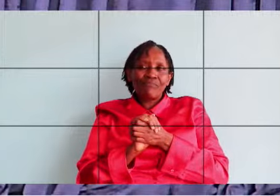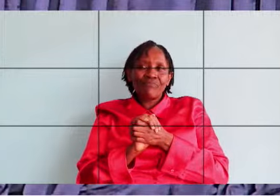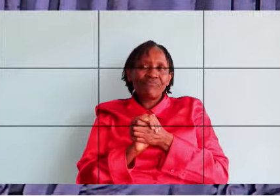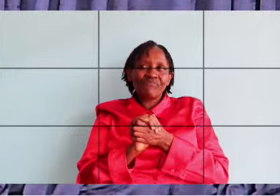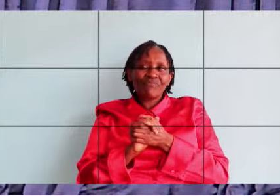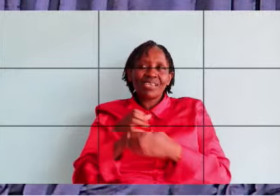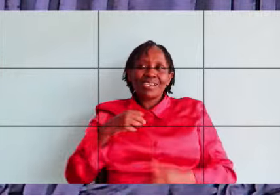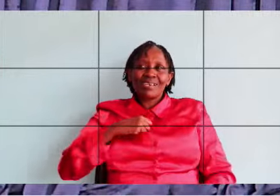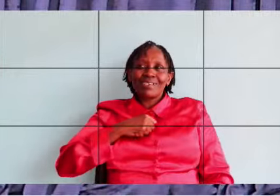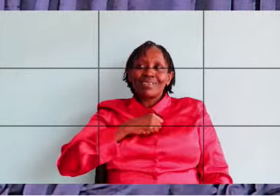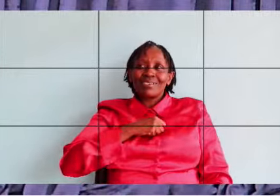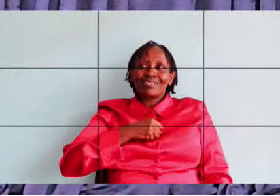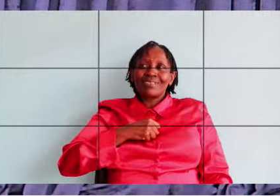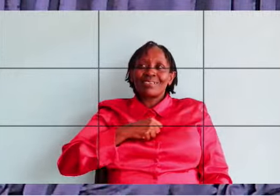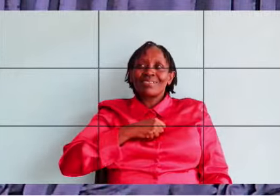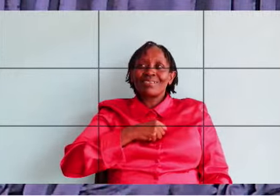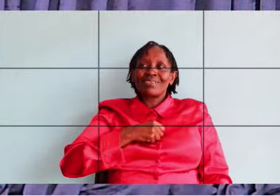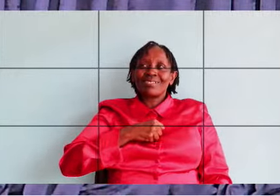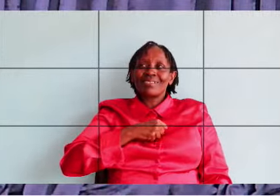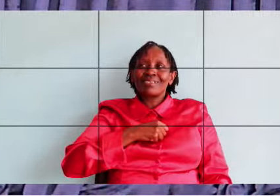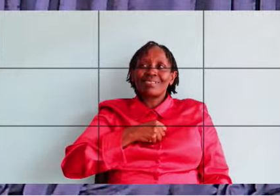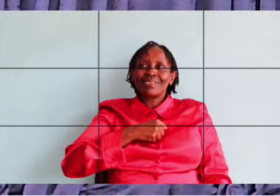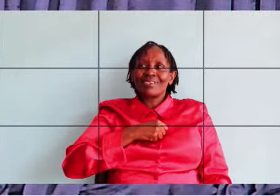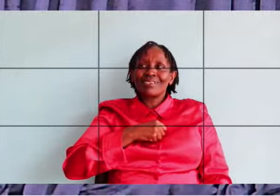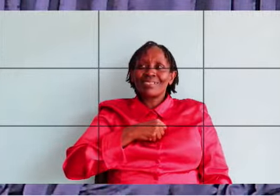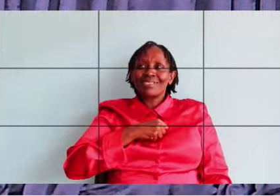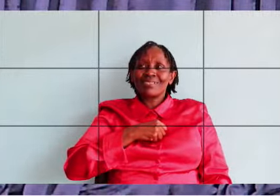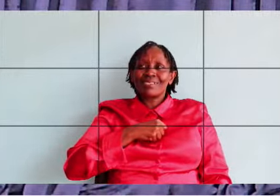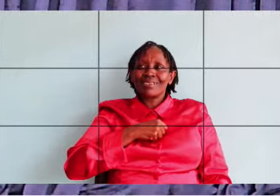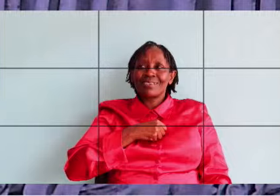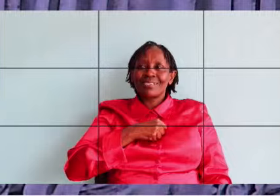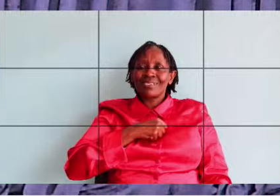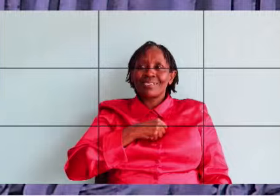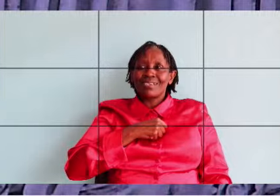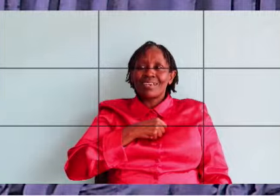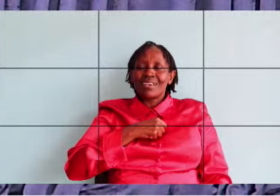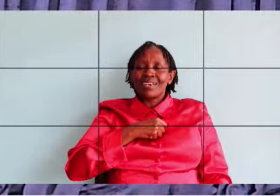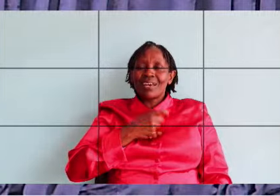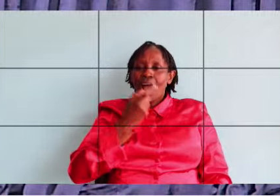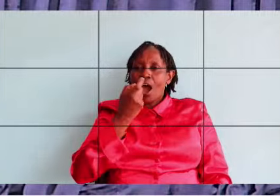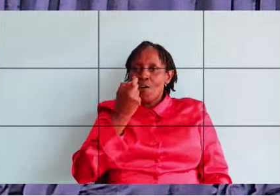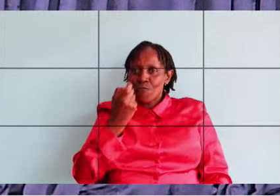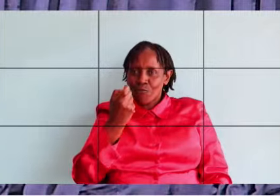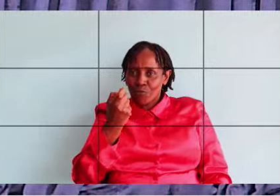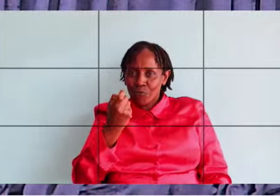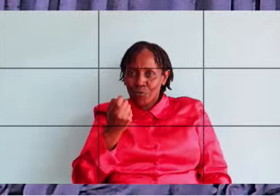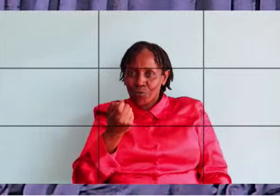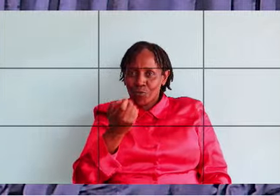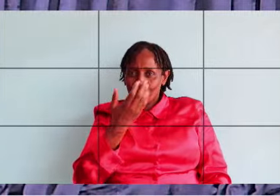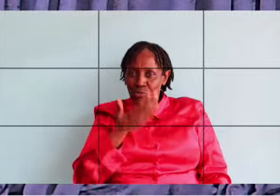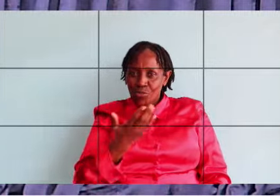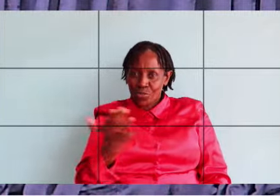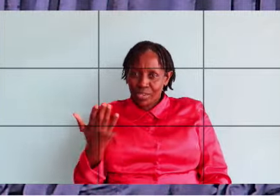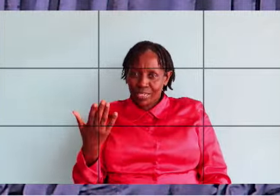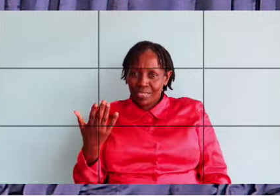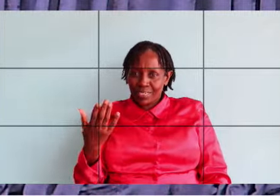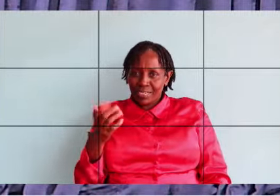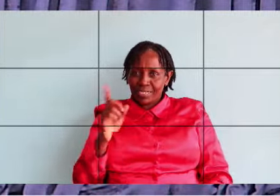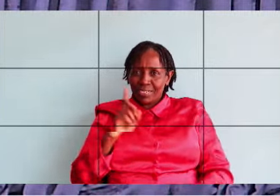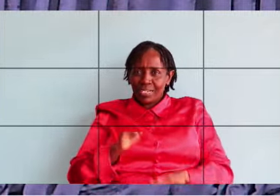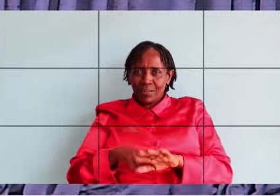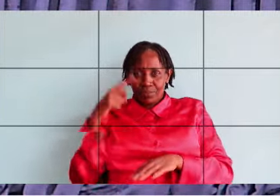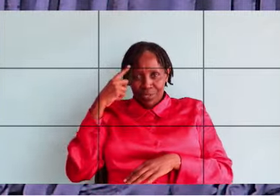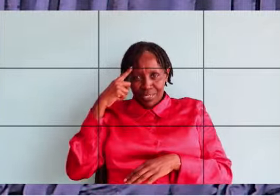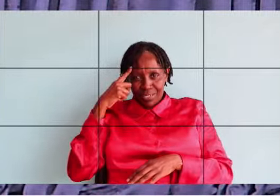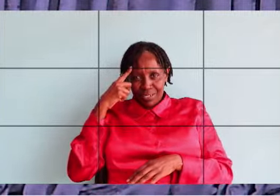sorry for that. I didn't think about that. So there are a few things as we think about this scripture. You know the story, the children of